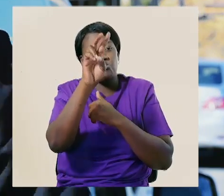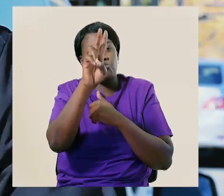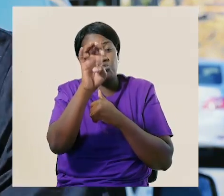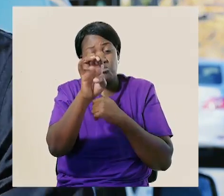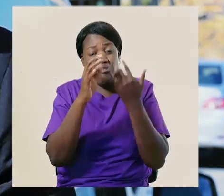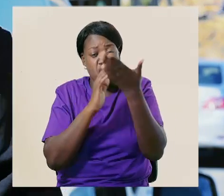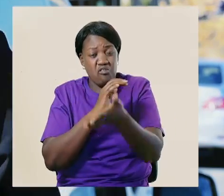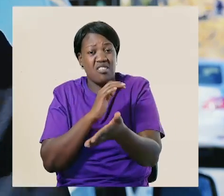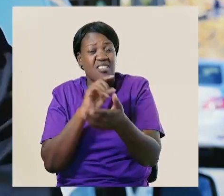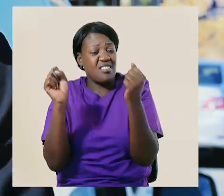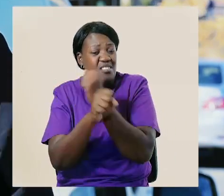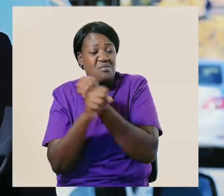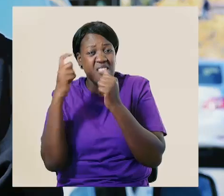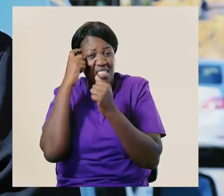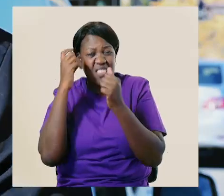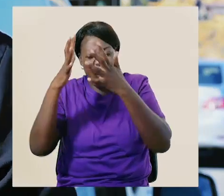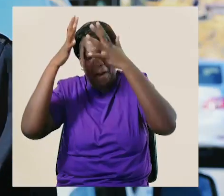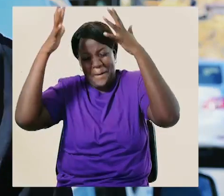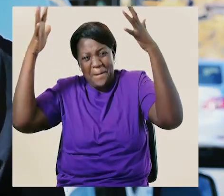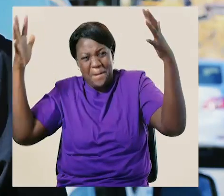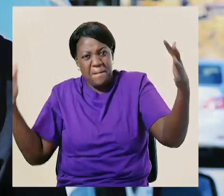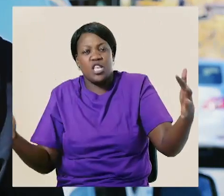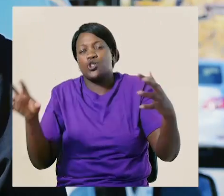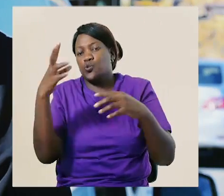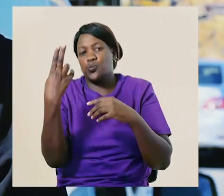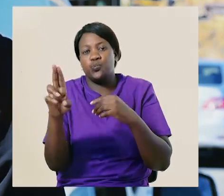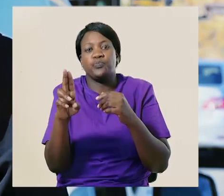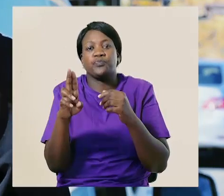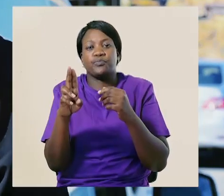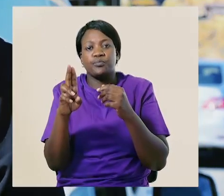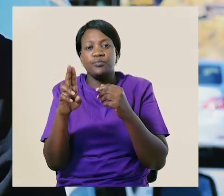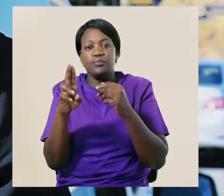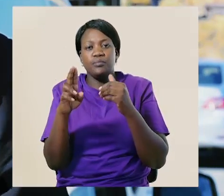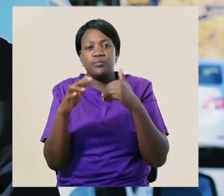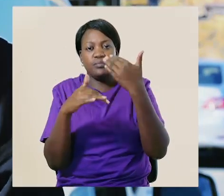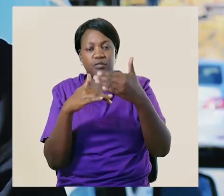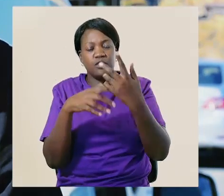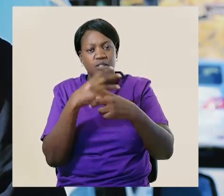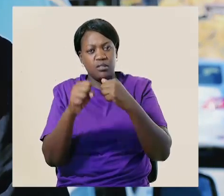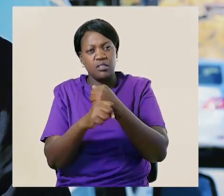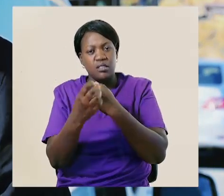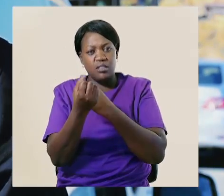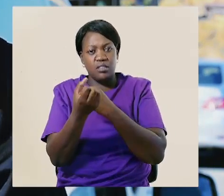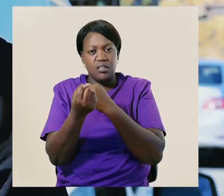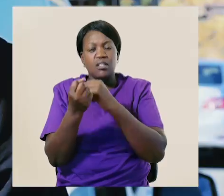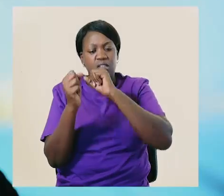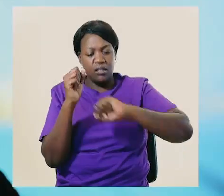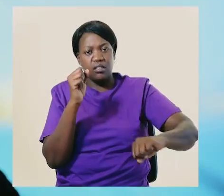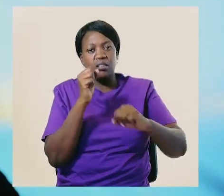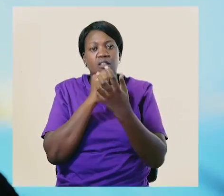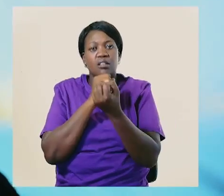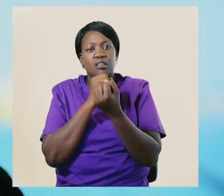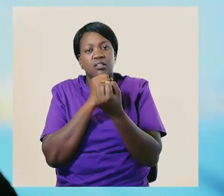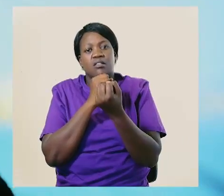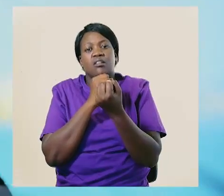that a place that big could be developed here in this space, but just take a few years after that, it exists. So we do have enough land.